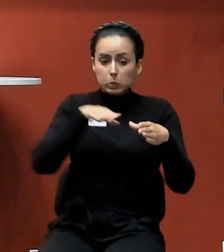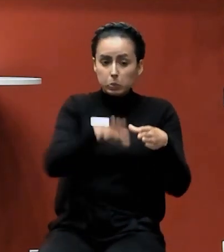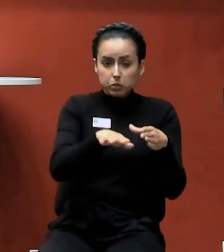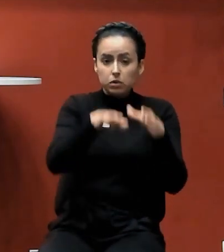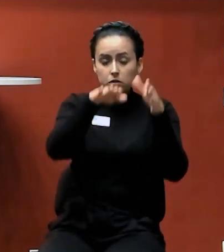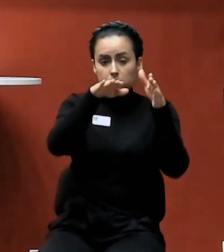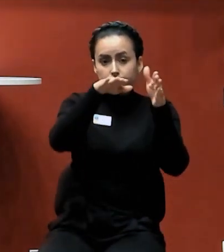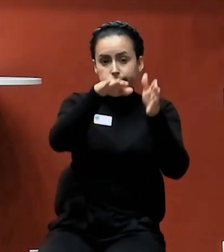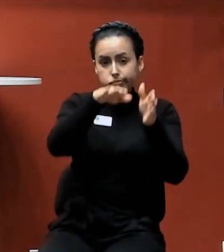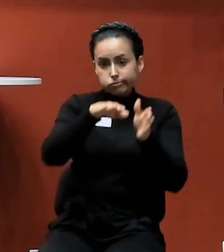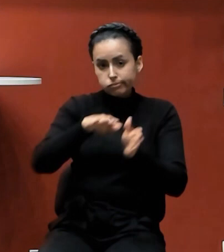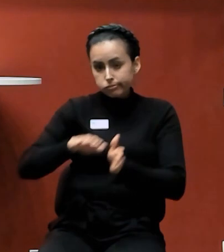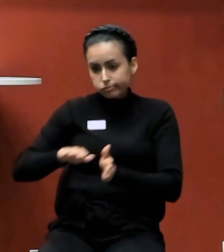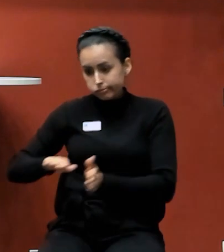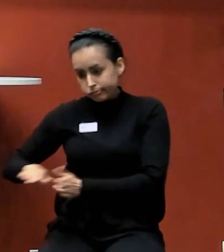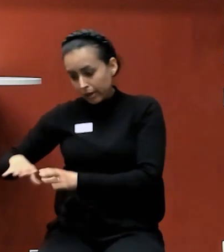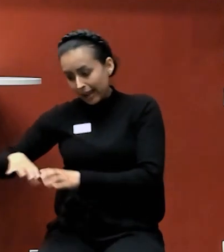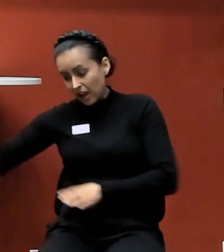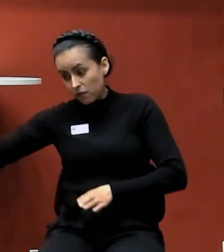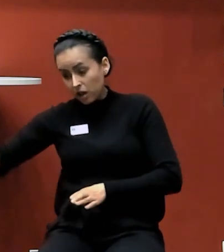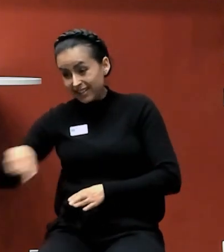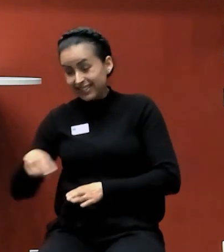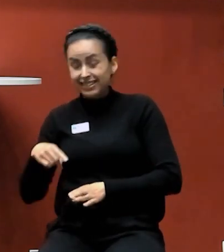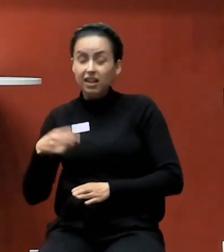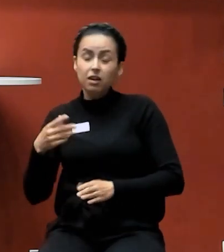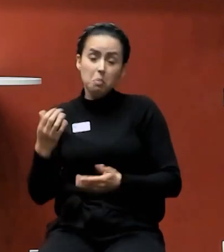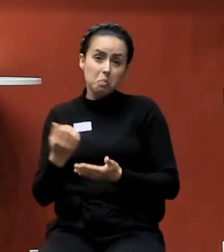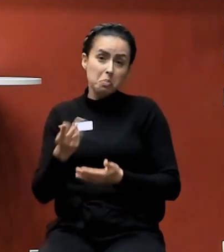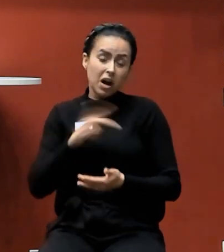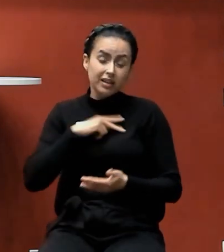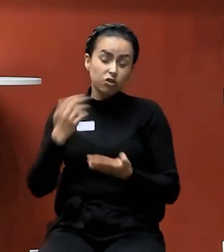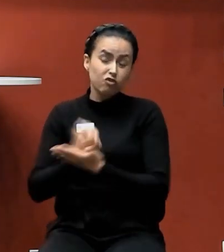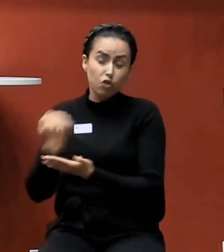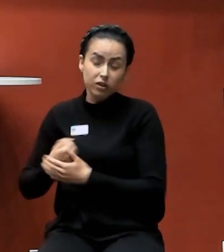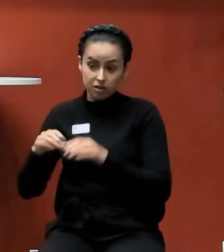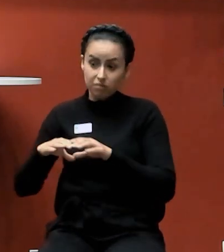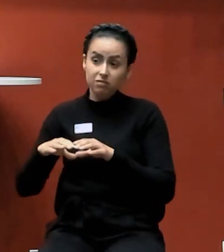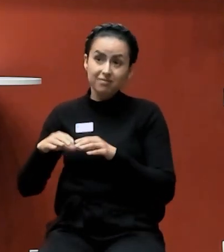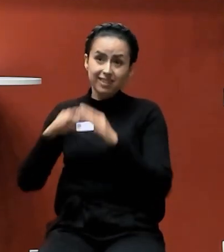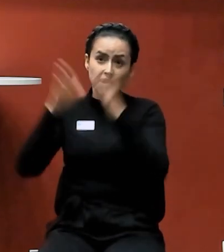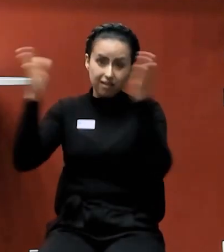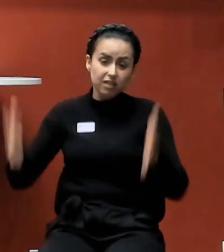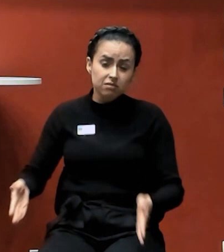to the stage. Mm. This is an award-winning building. Once you're on the stage,